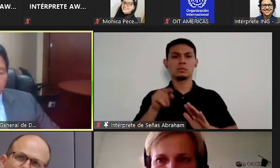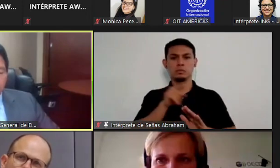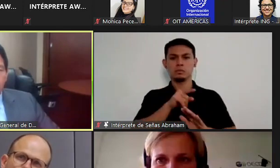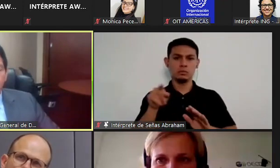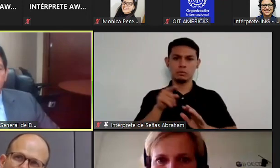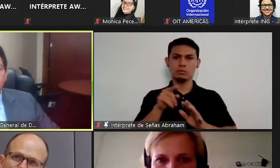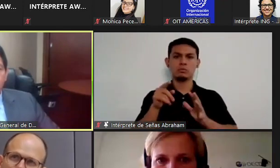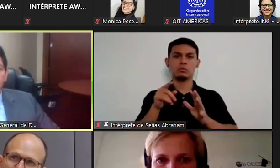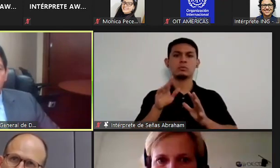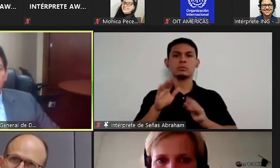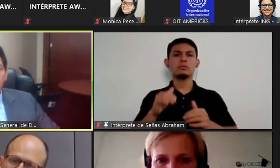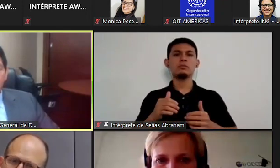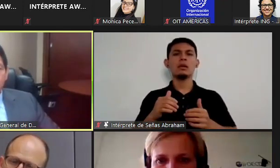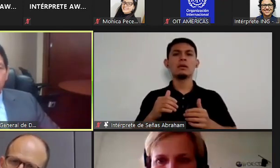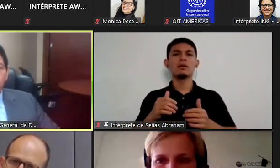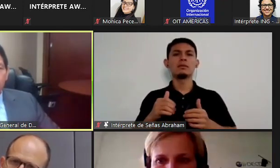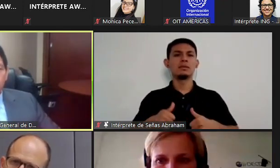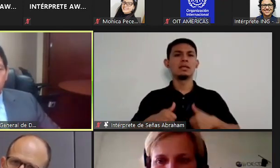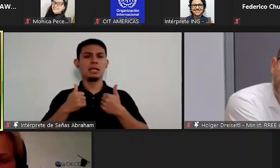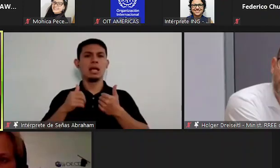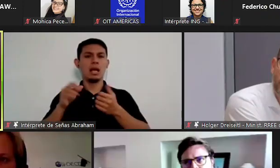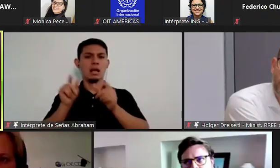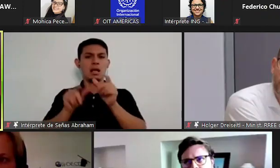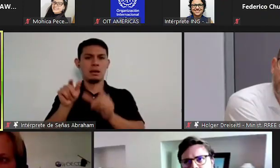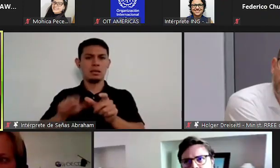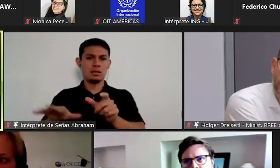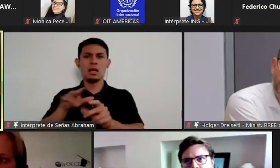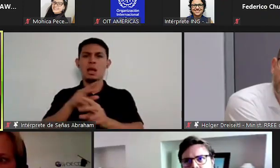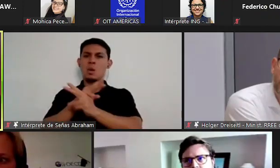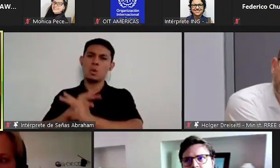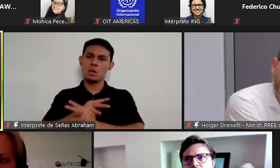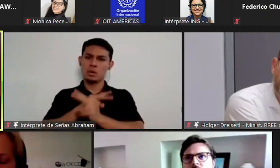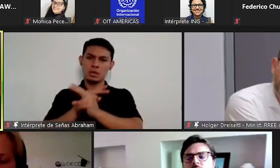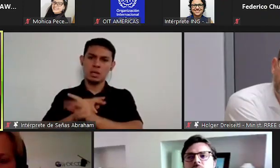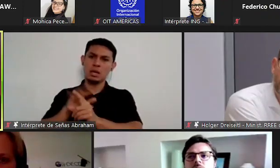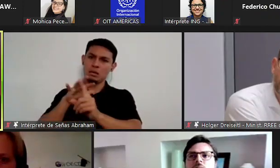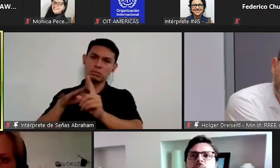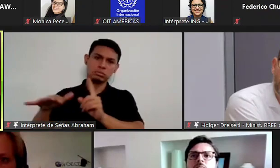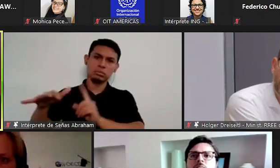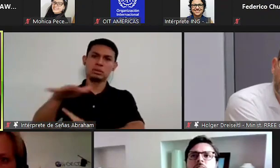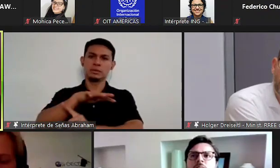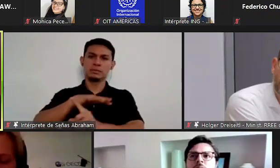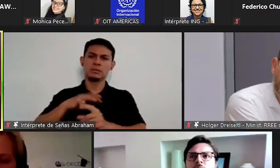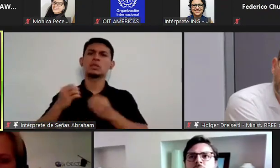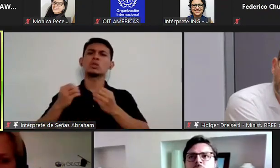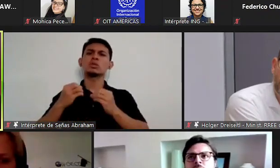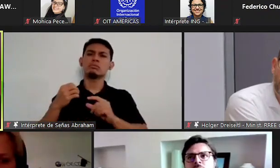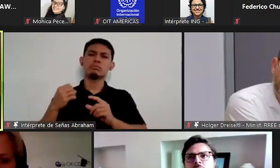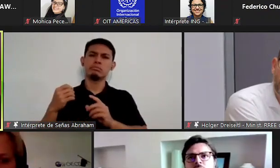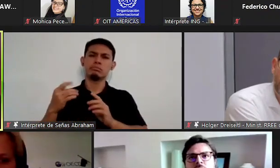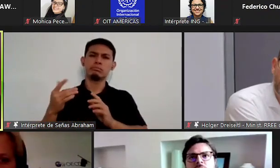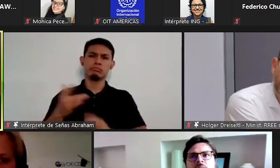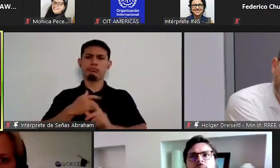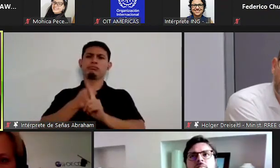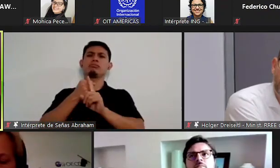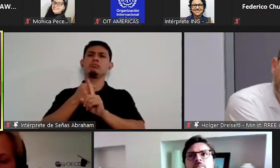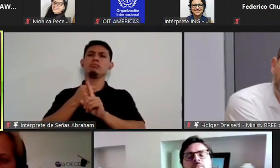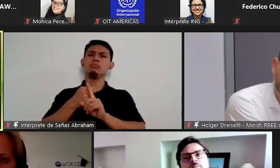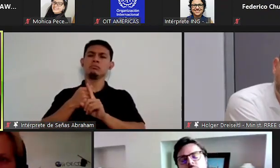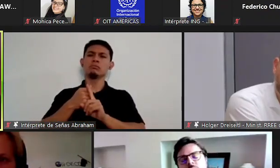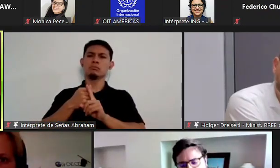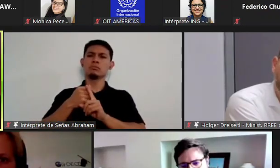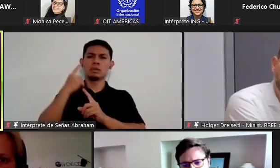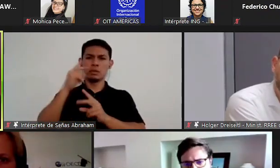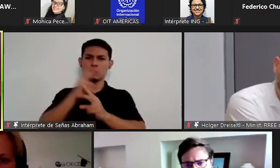regulations that are being adopted based on due diligence and they care for the environment how does that